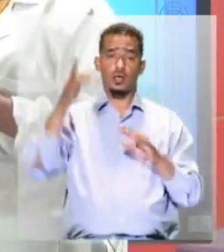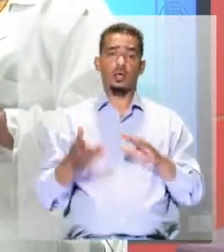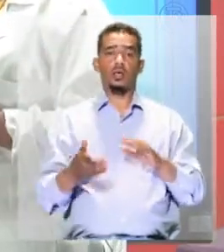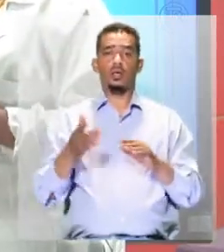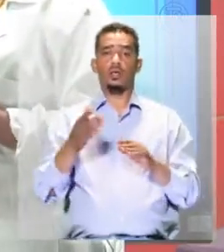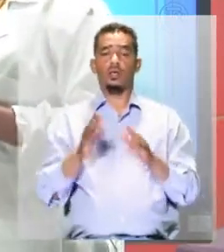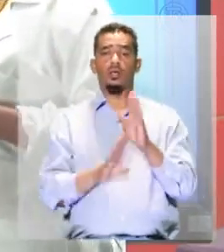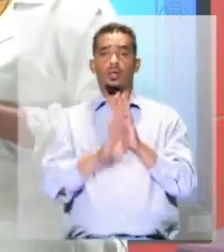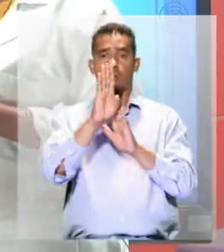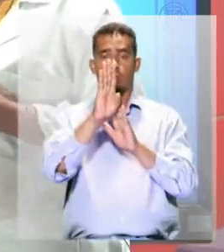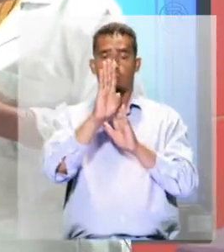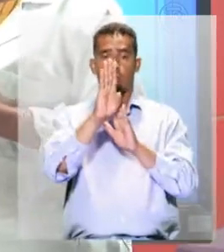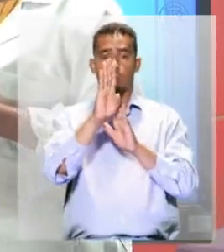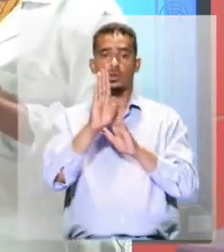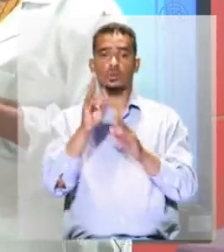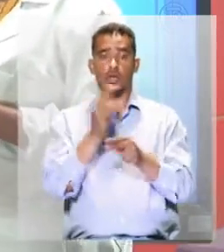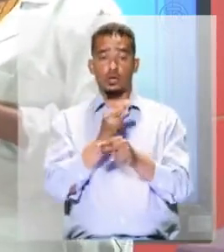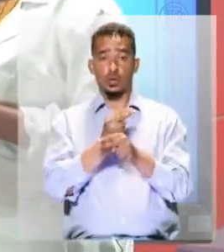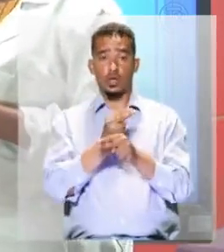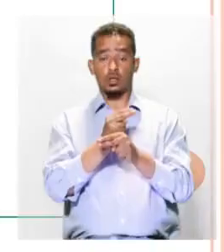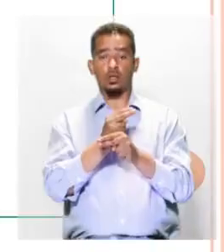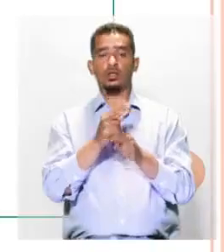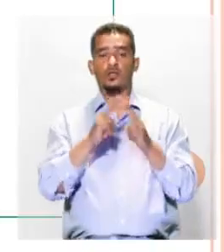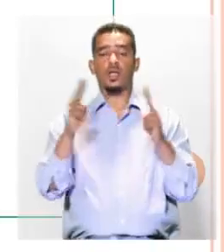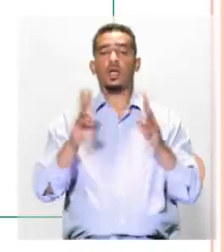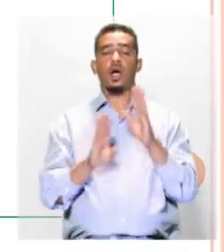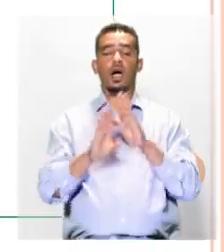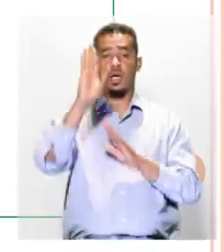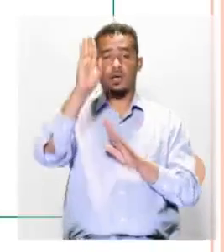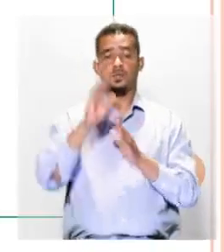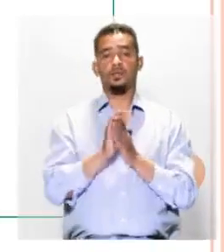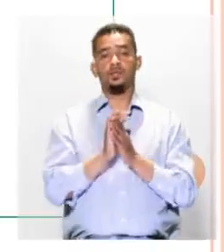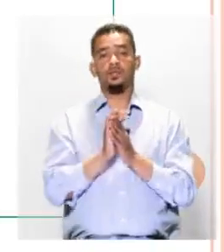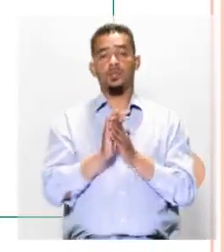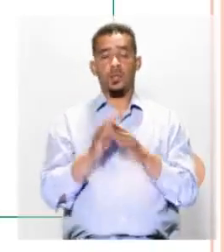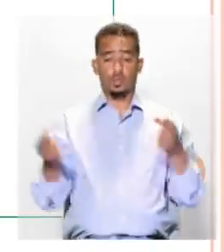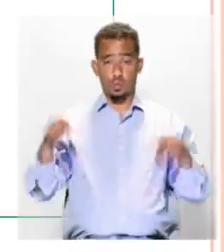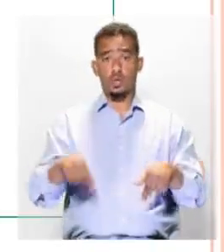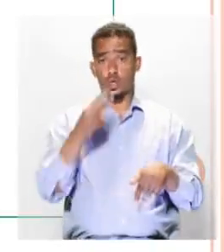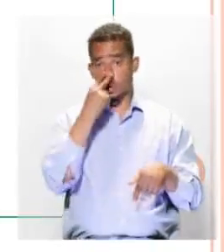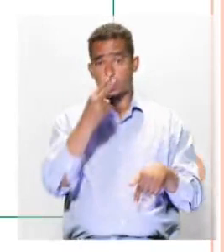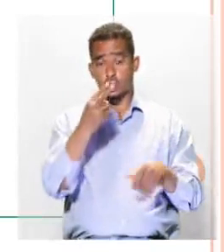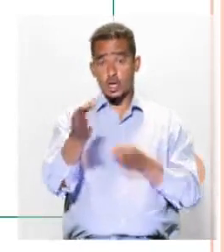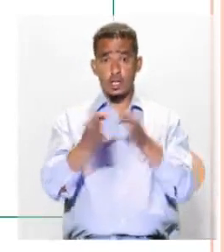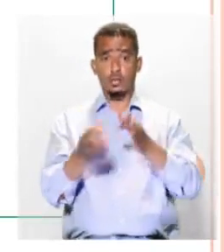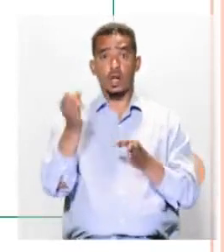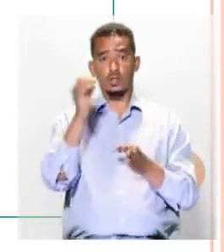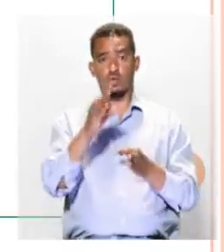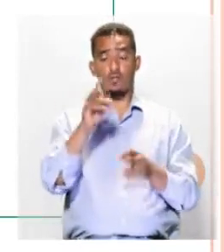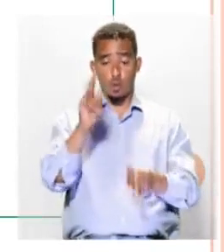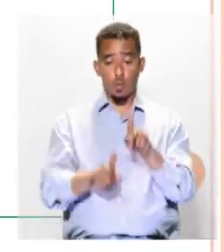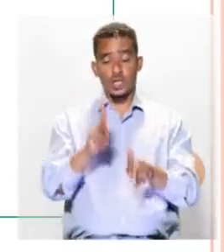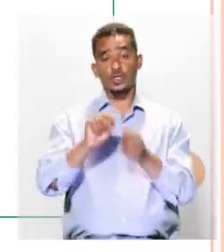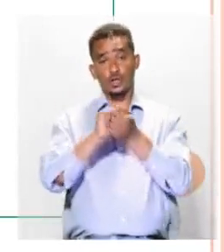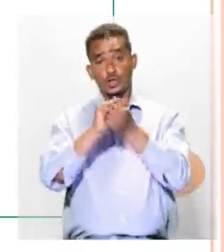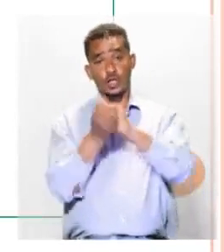natural increase in Africa is very high. Today, let us see determinants of population change